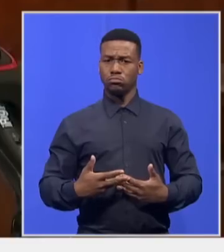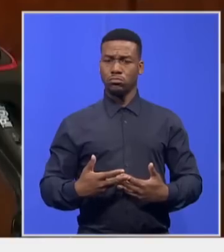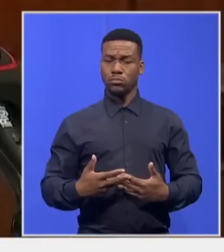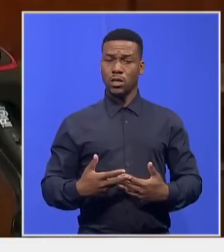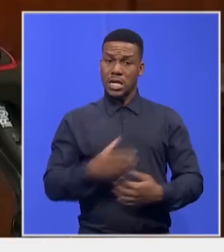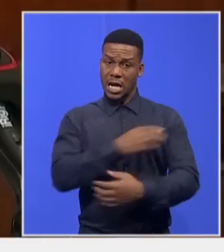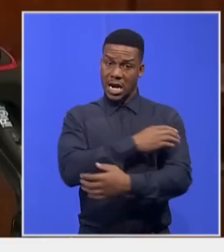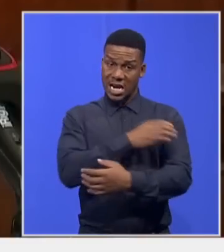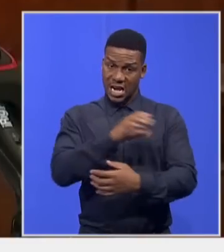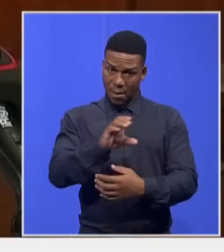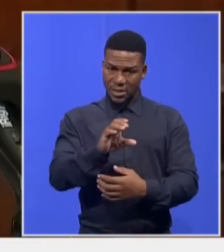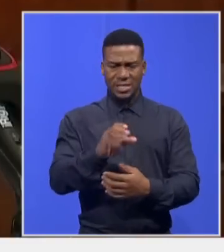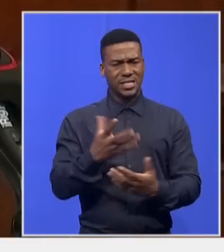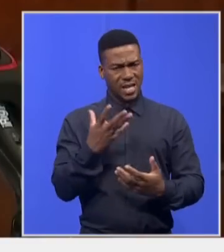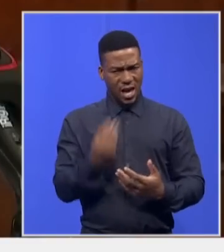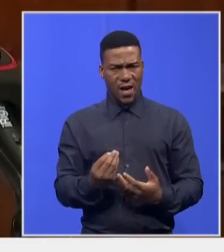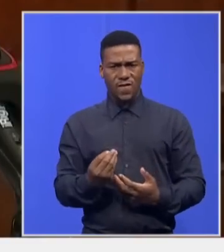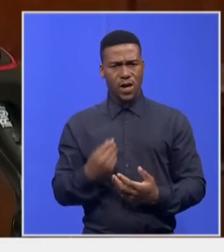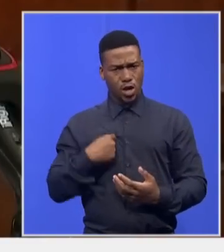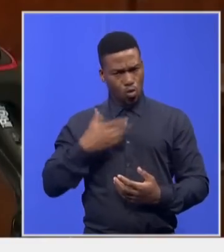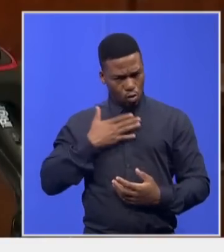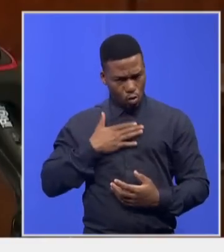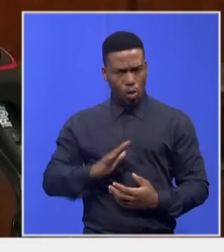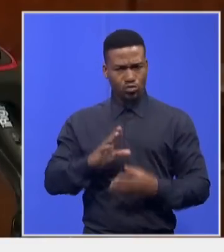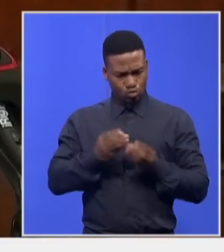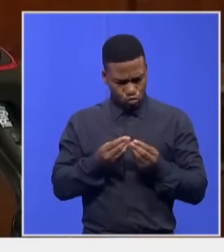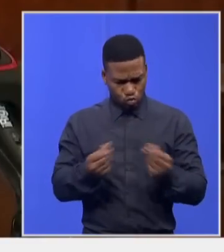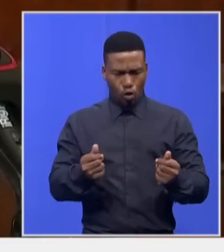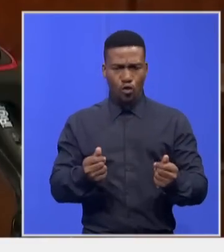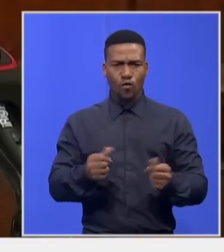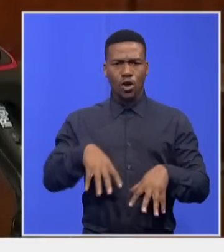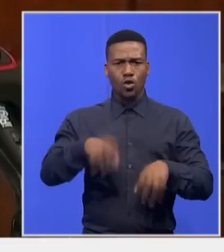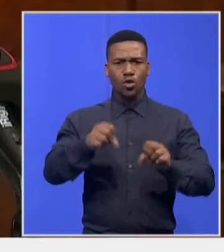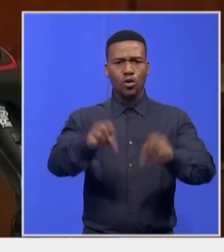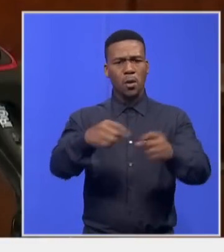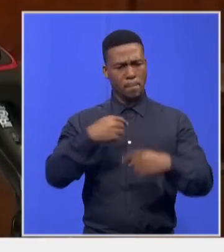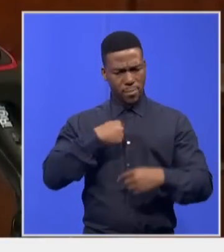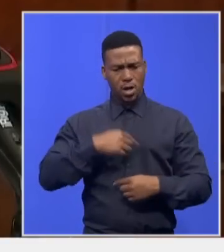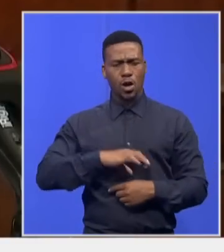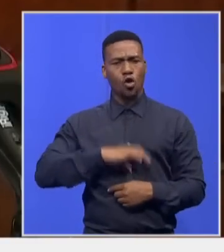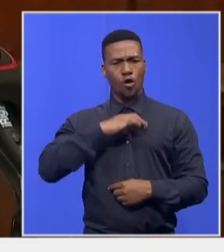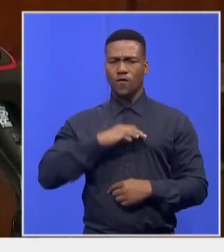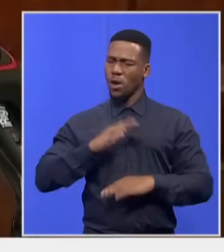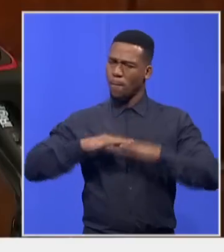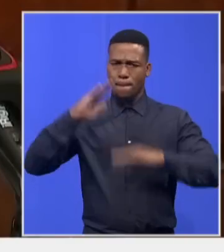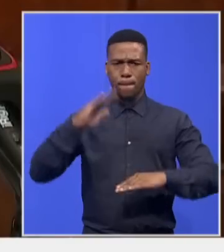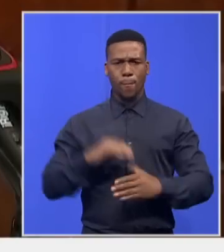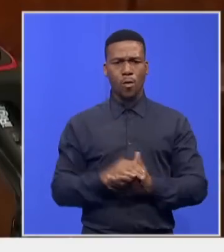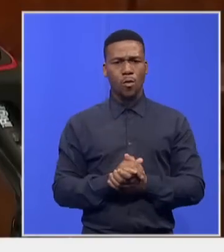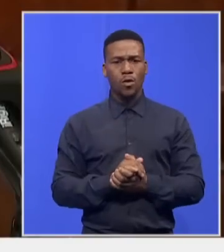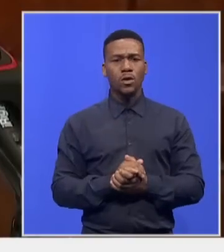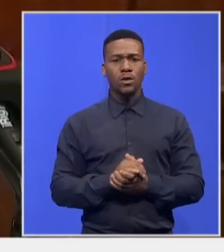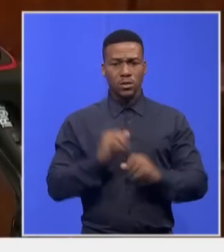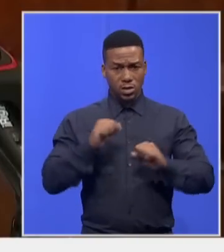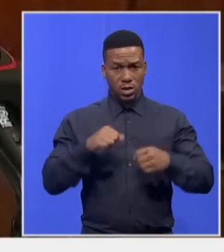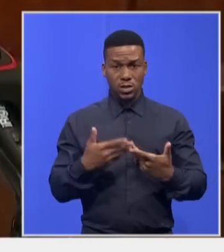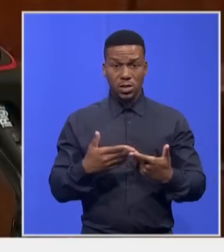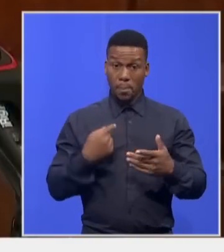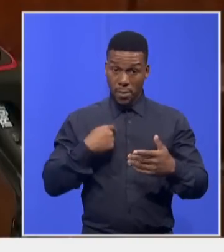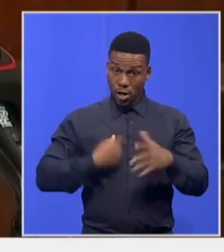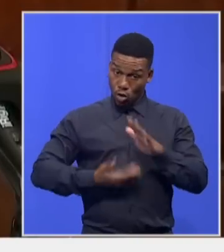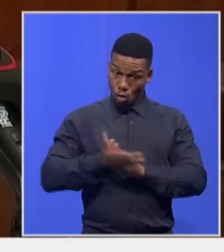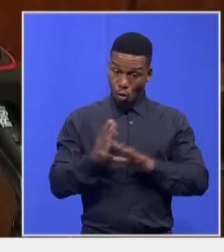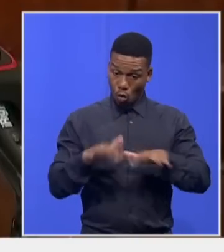will, and the expertise to resolve this load shedding. I'm more than confident. And I'm sure that once I go to Cabinet and map up what